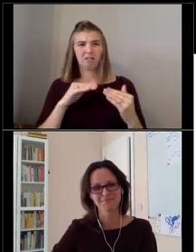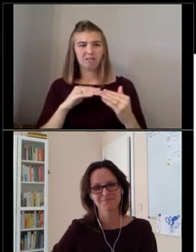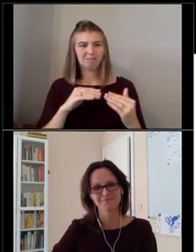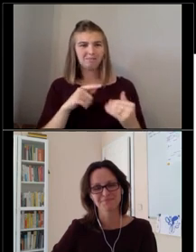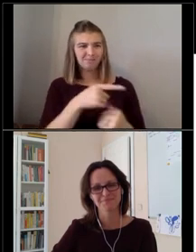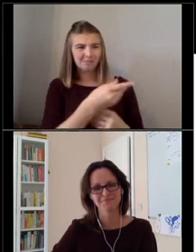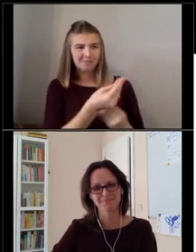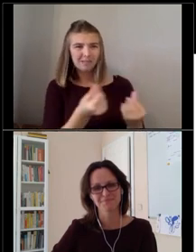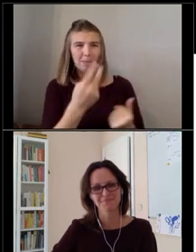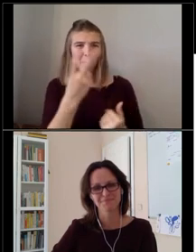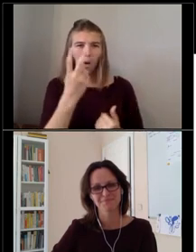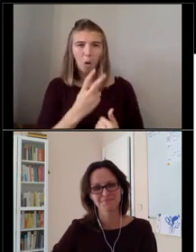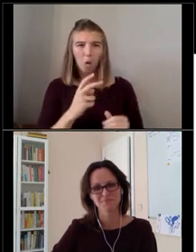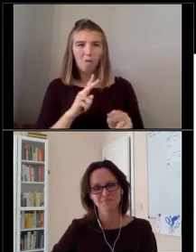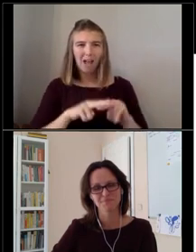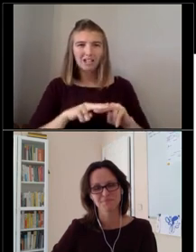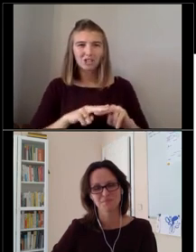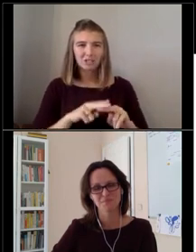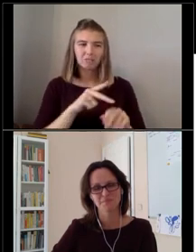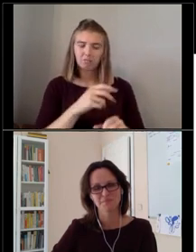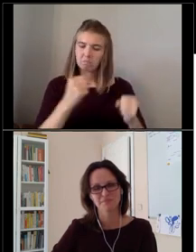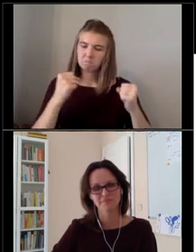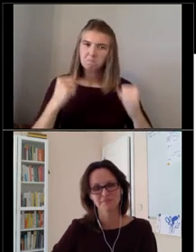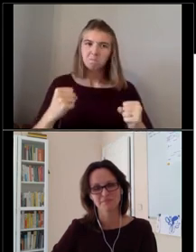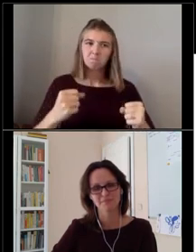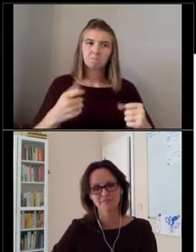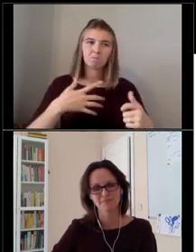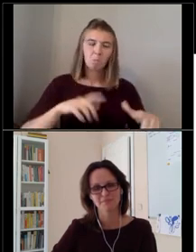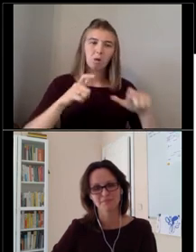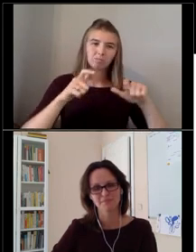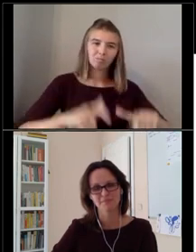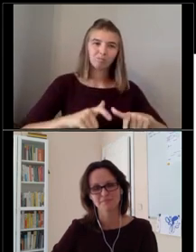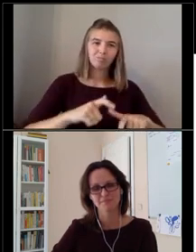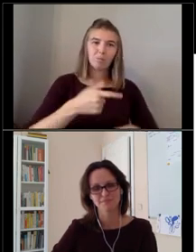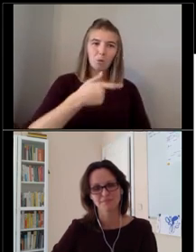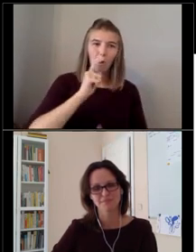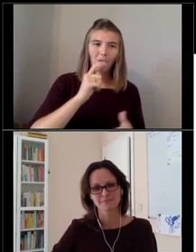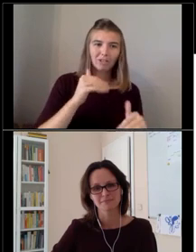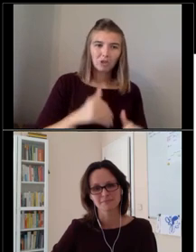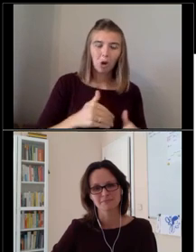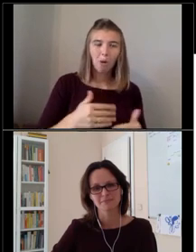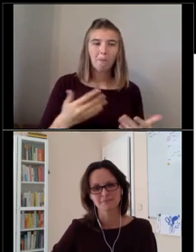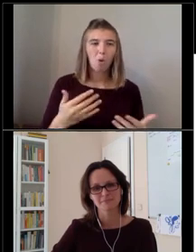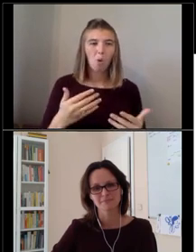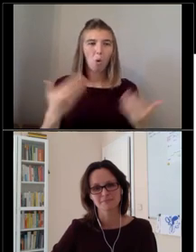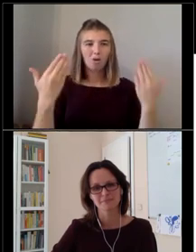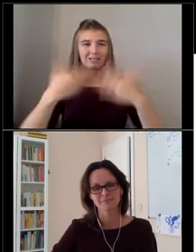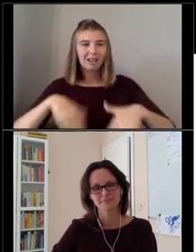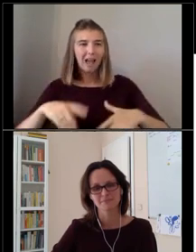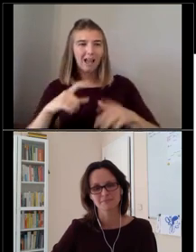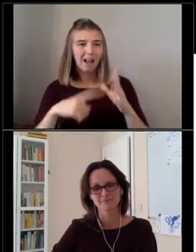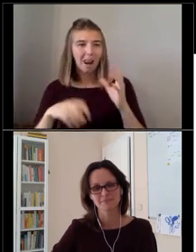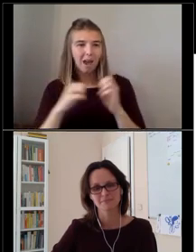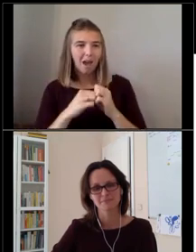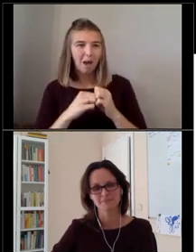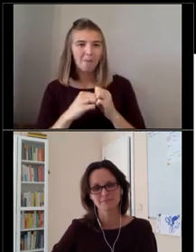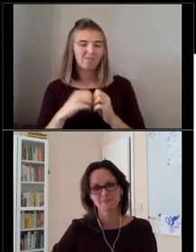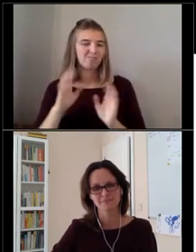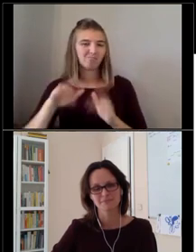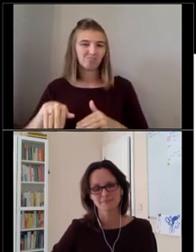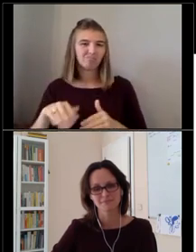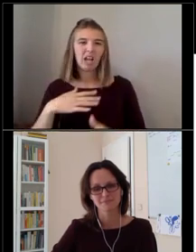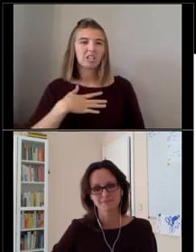pub instead of the coffee shop, or they want to go to a nightclub instead of going for a nice long